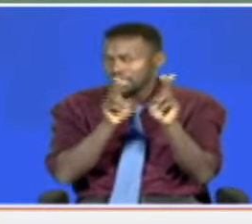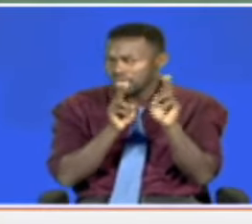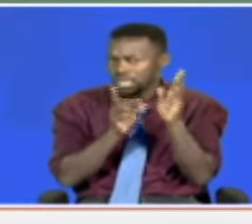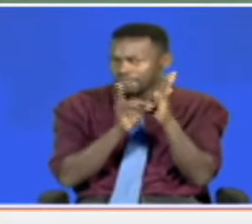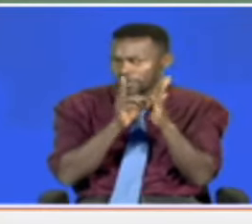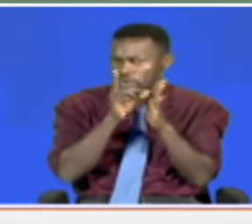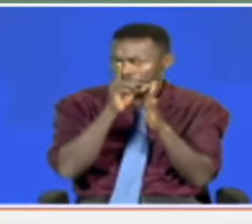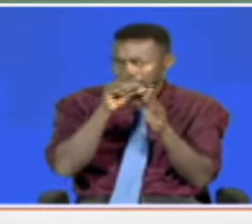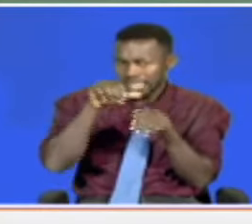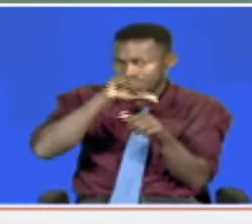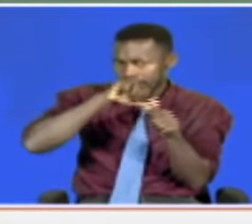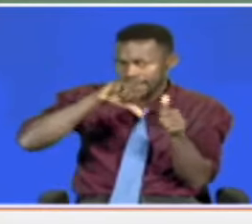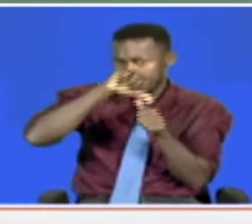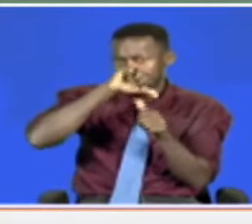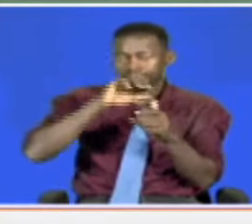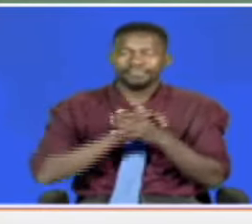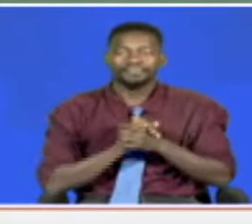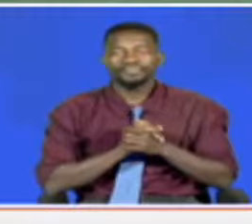space.